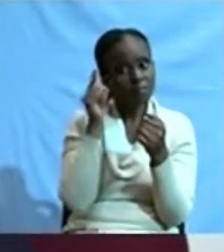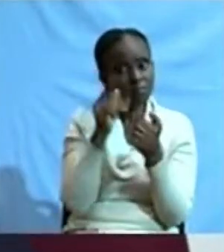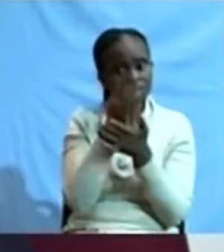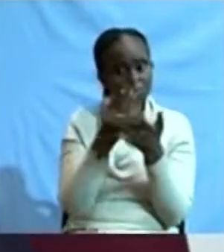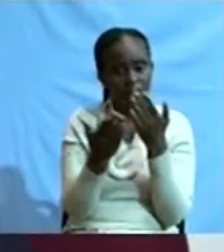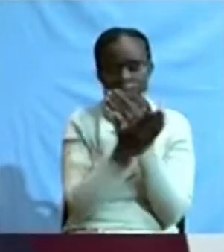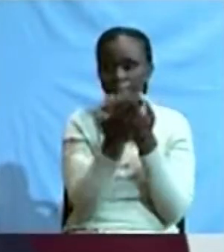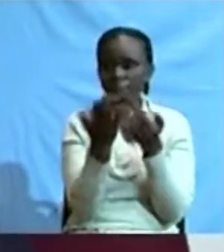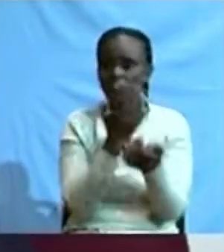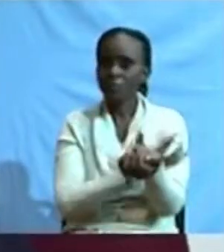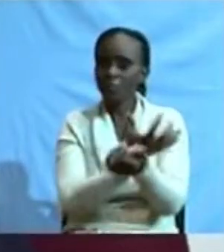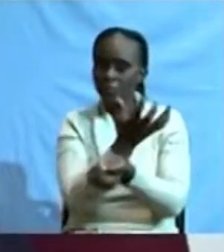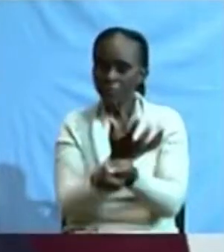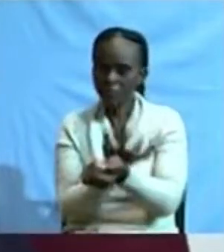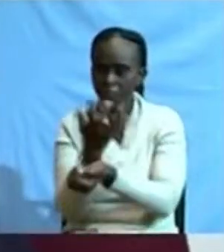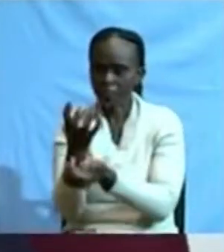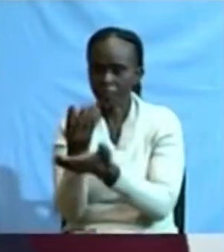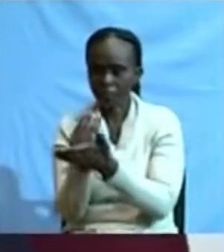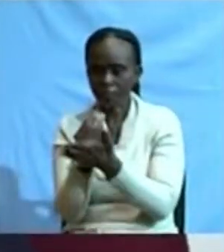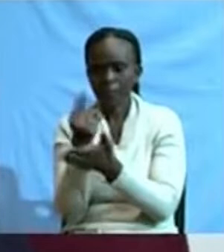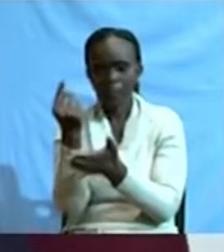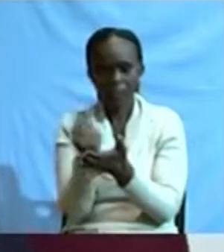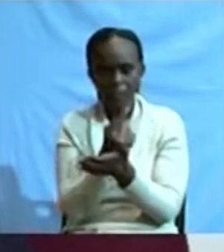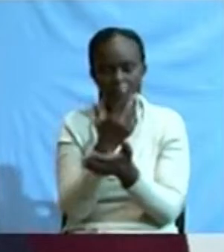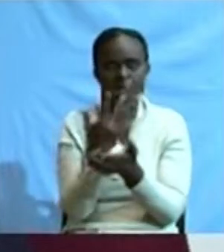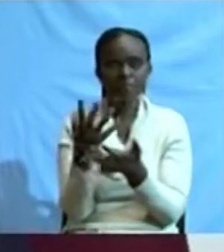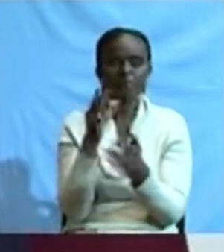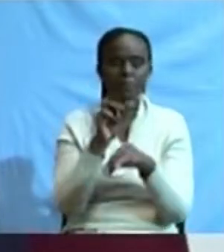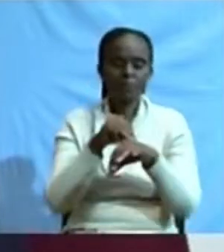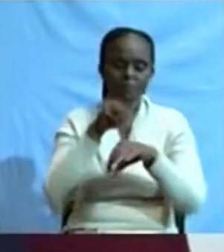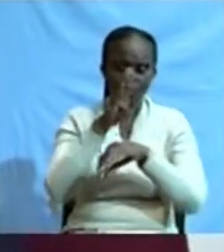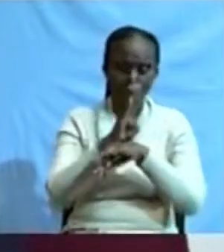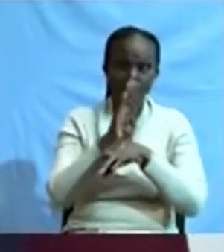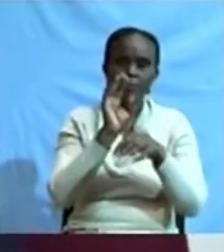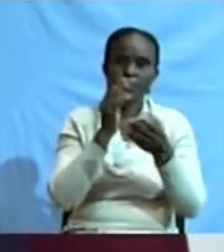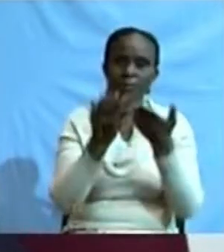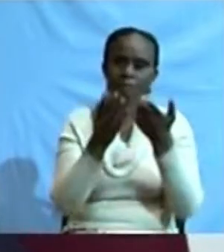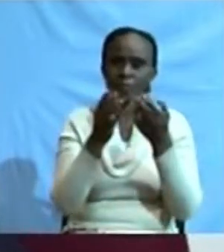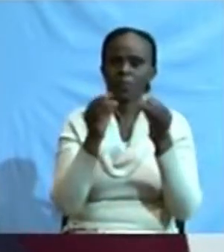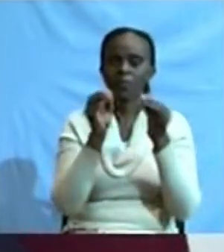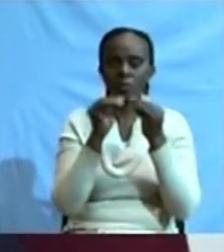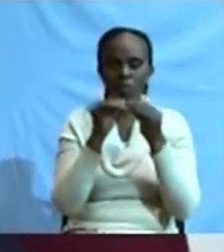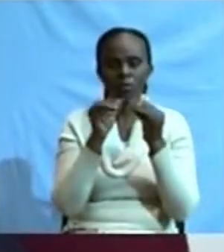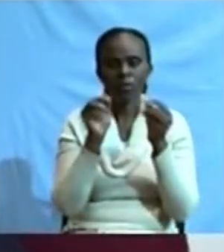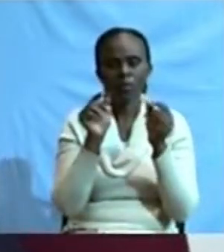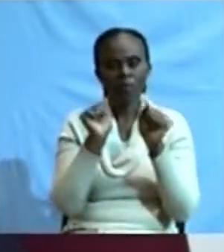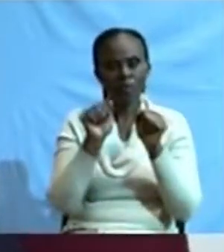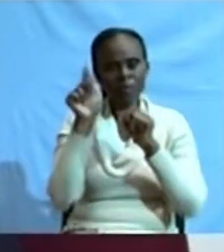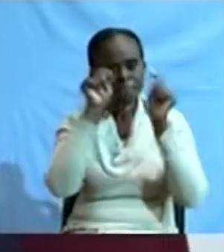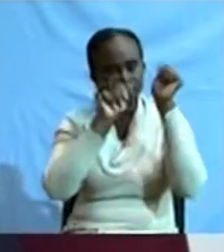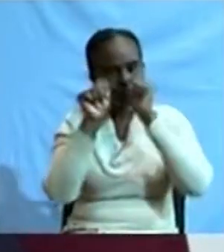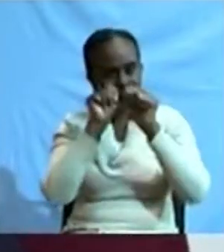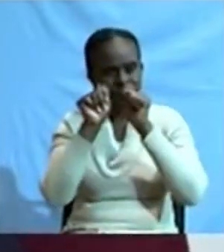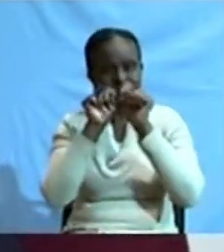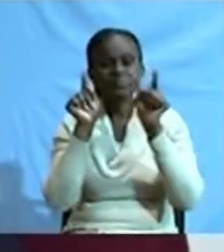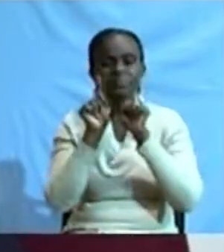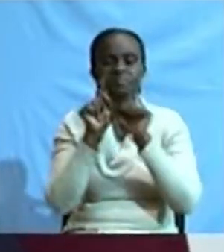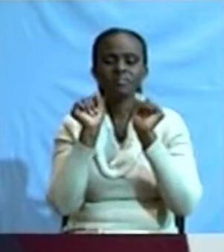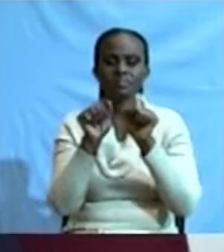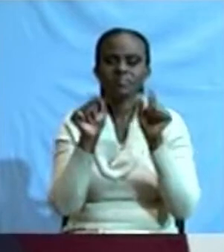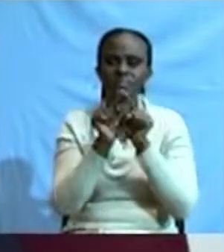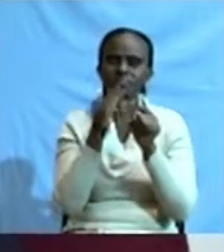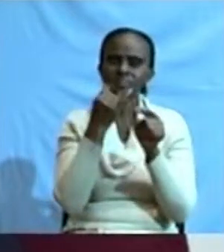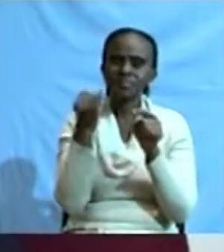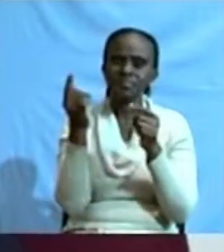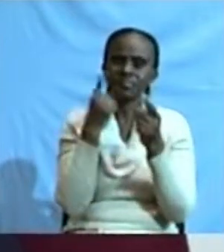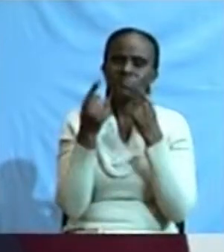of these devolved functions that are coming to Mbala as well. Especially maybe probably could explore issues of tourism as well as the issue you're talking